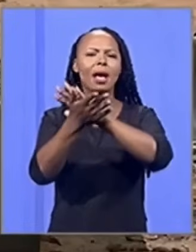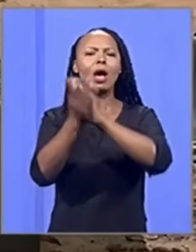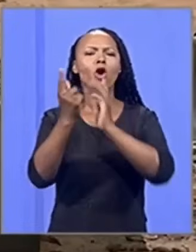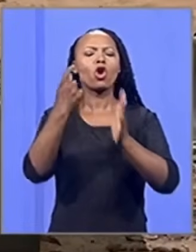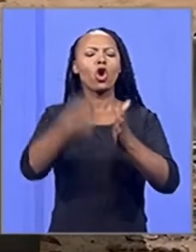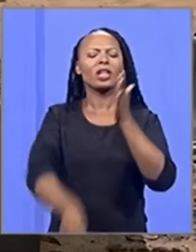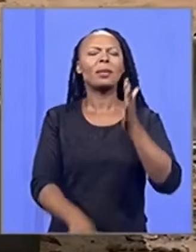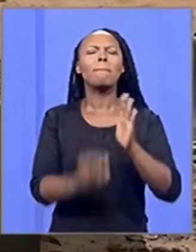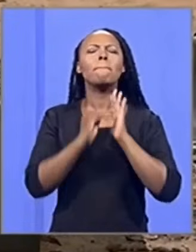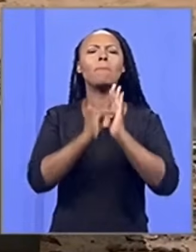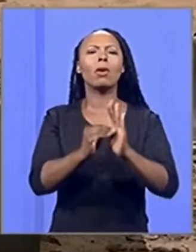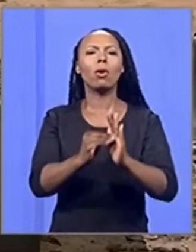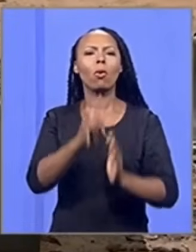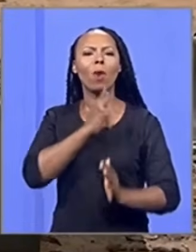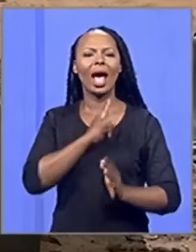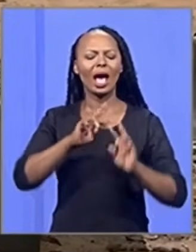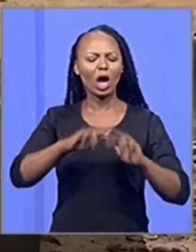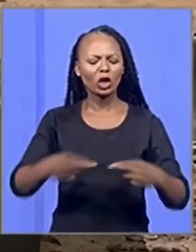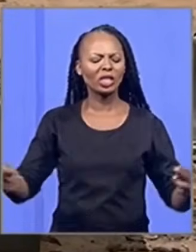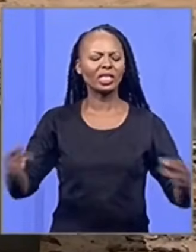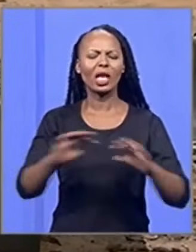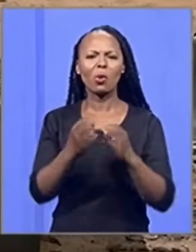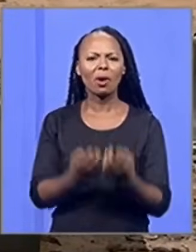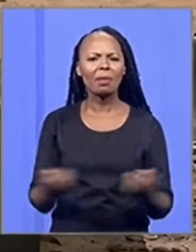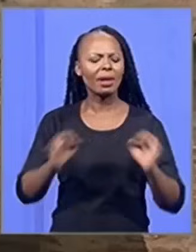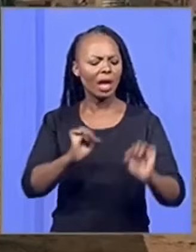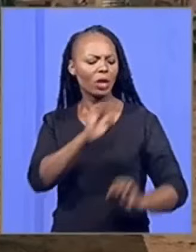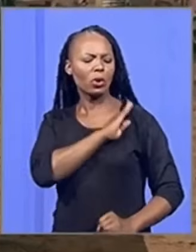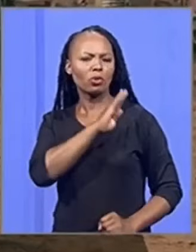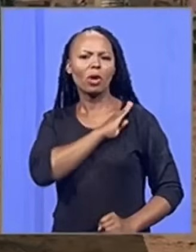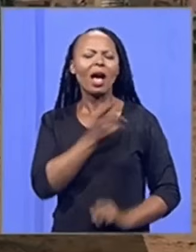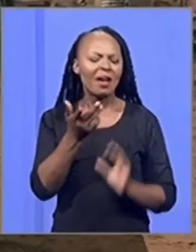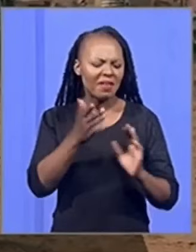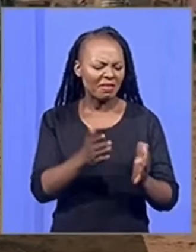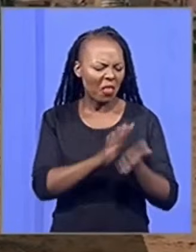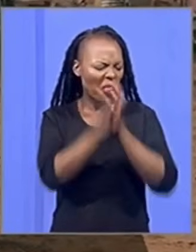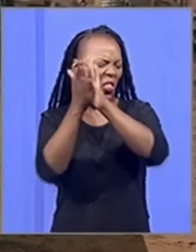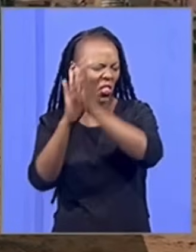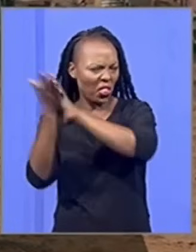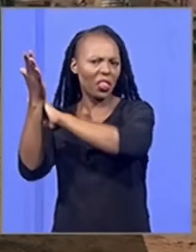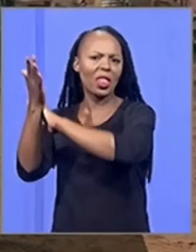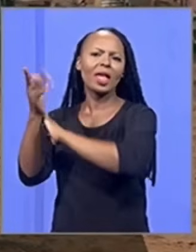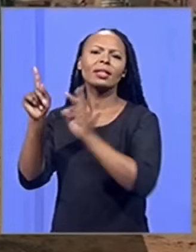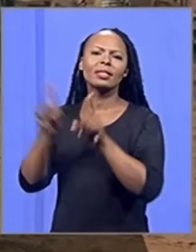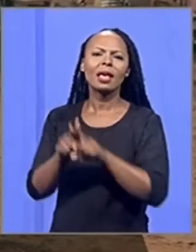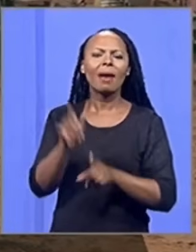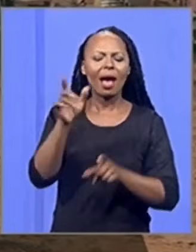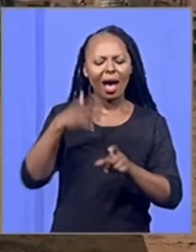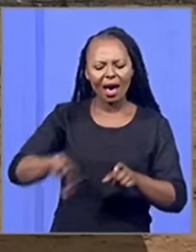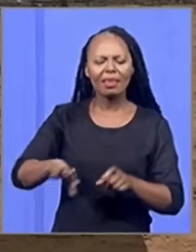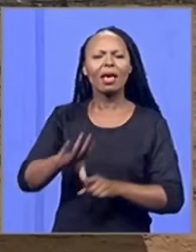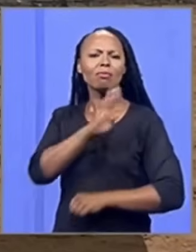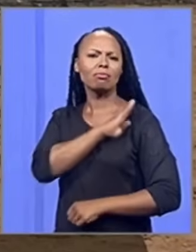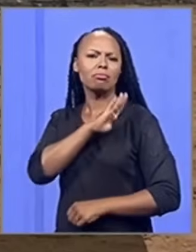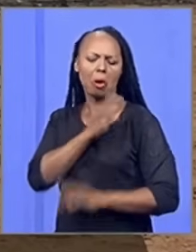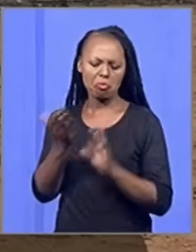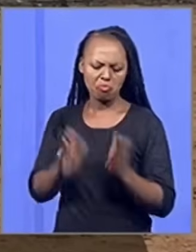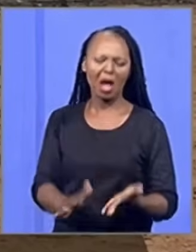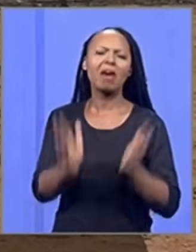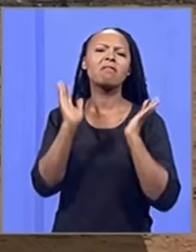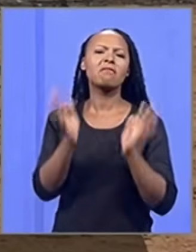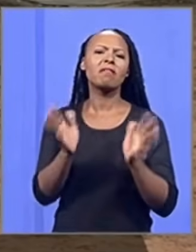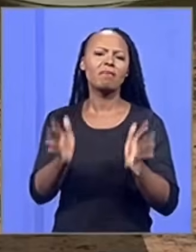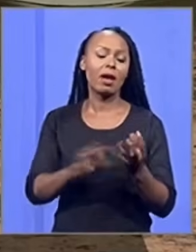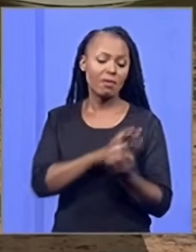ile wa tjhesa thepa ya sesole mme basebetsi mmoho le bafu le ba malapa a bafu ba ile ba tshwanela ho thojwa maikutlo ka ha ketsahalo